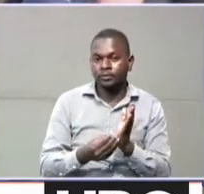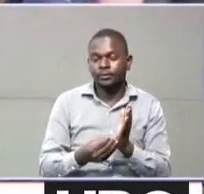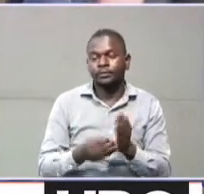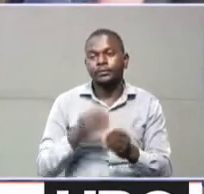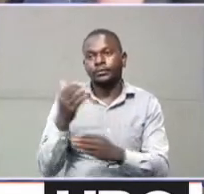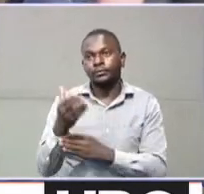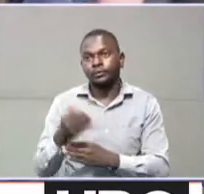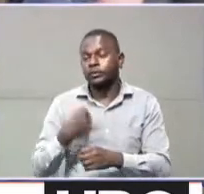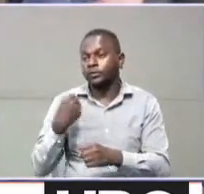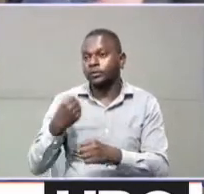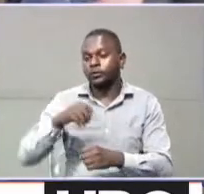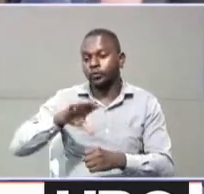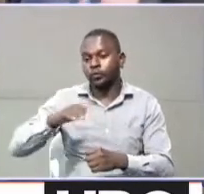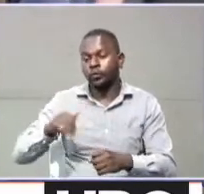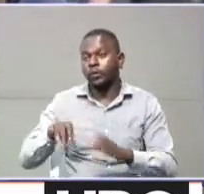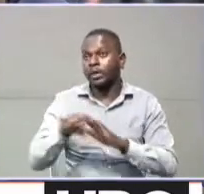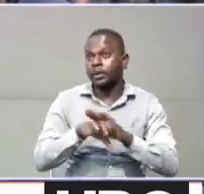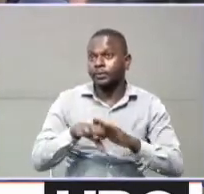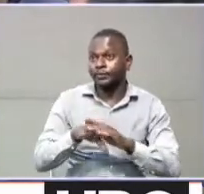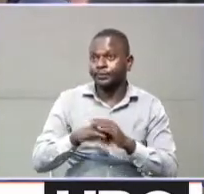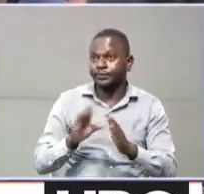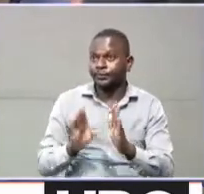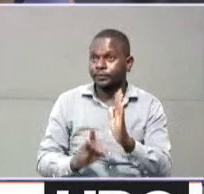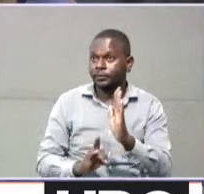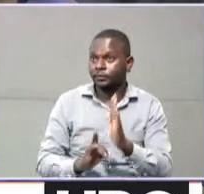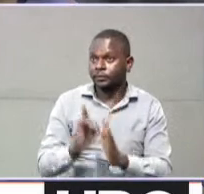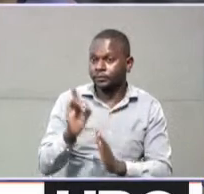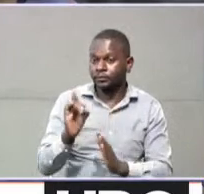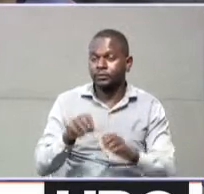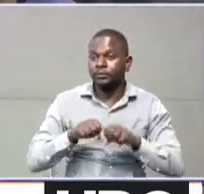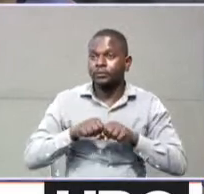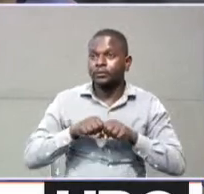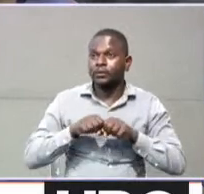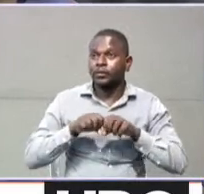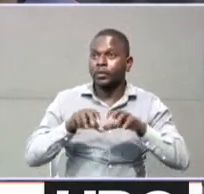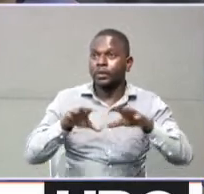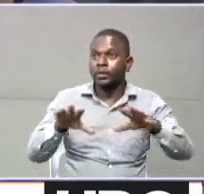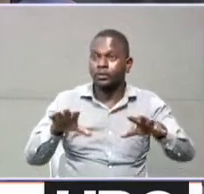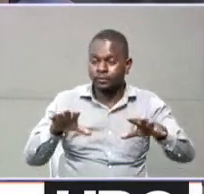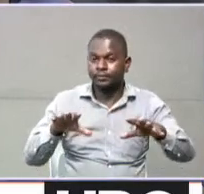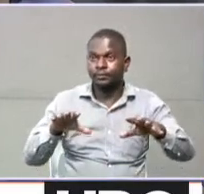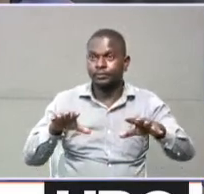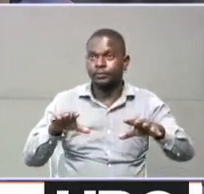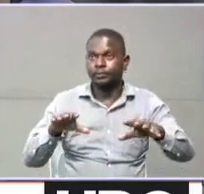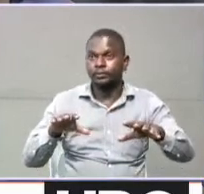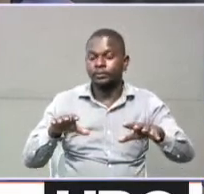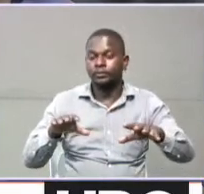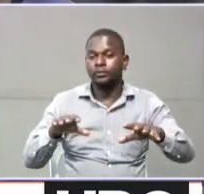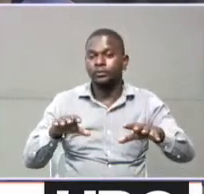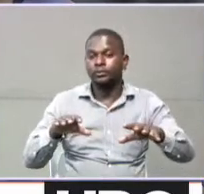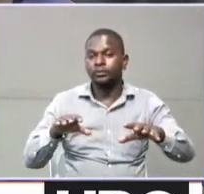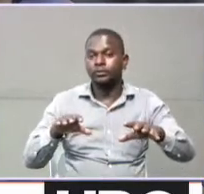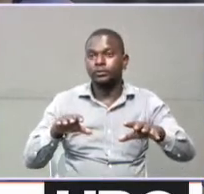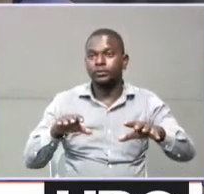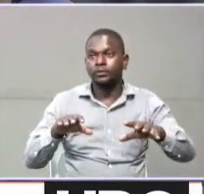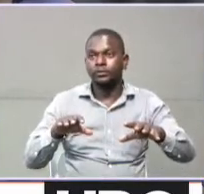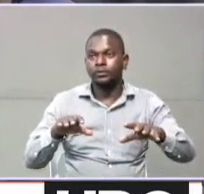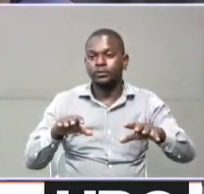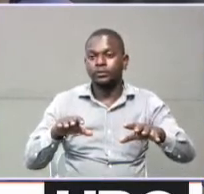the ministry of water and environment developed a dissemination developed and disseminated